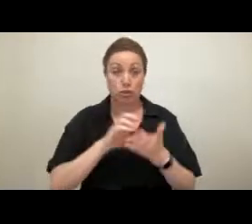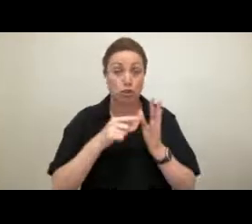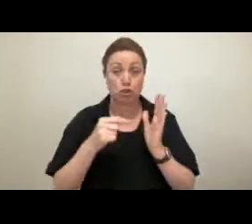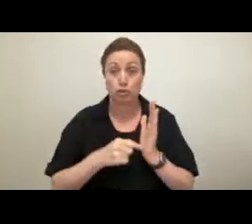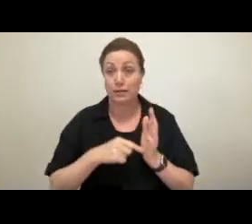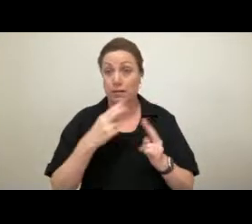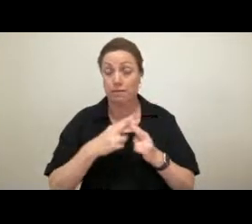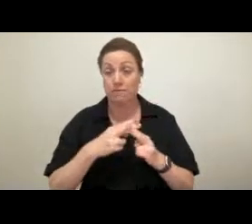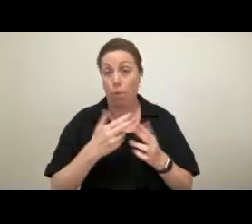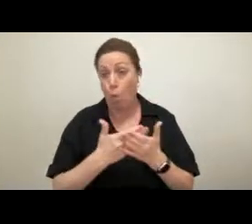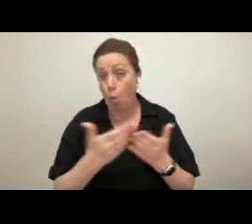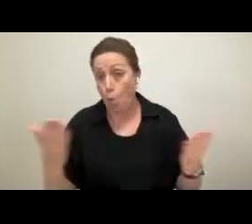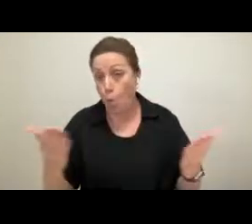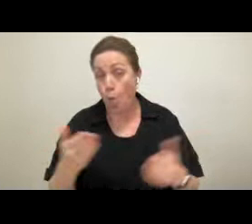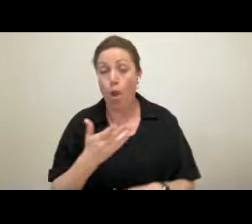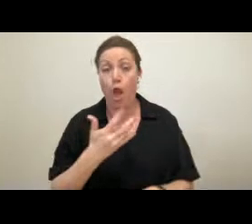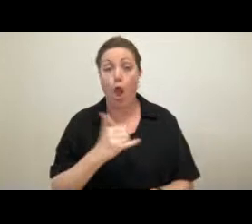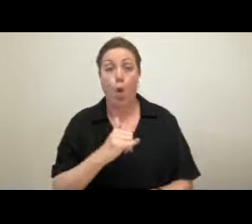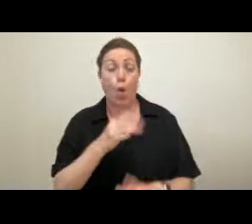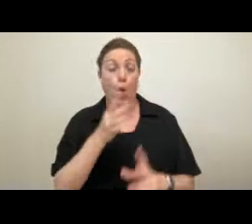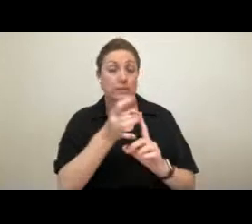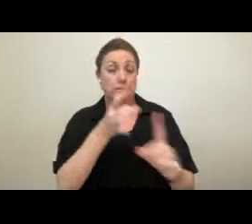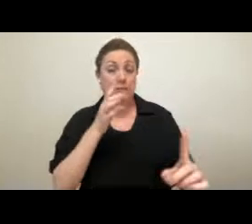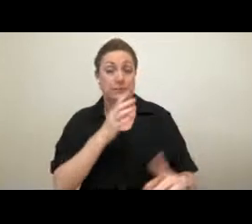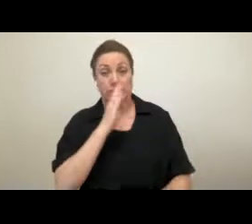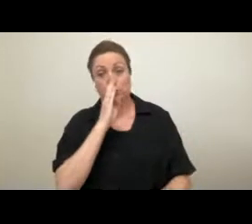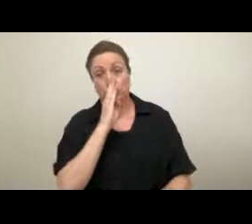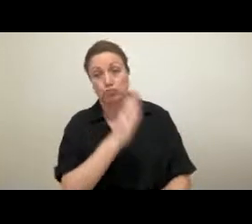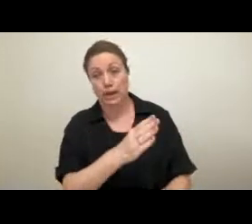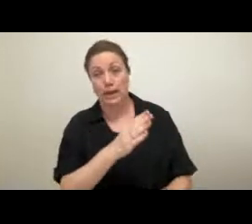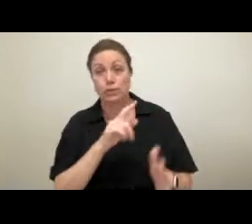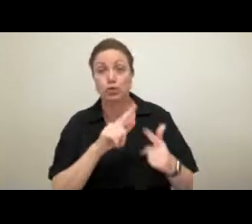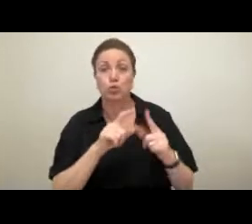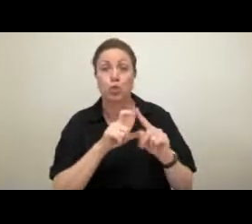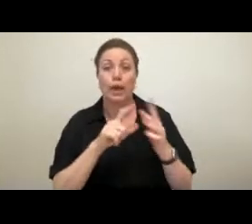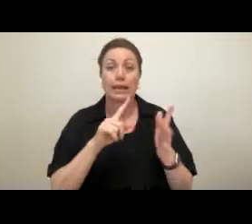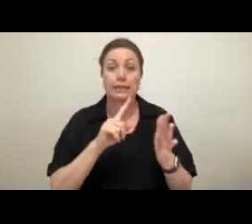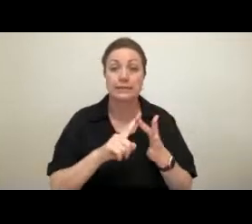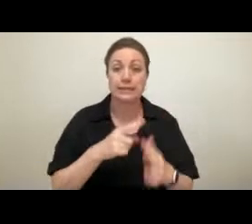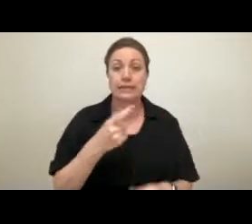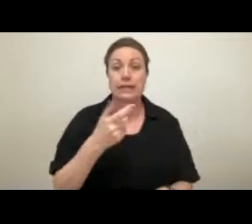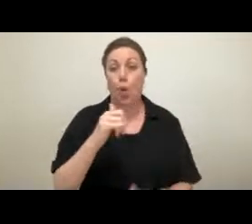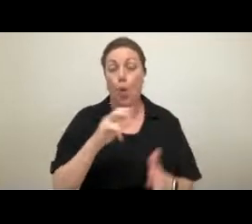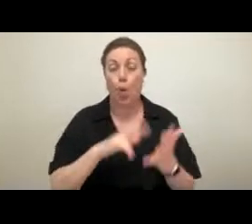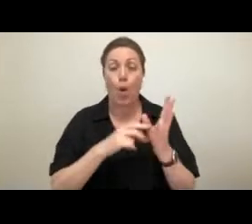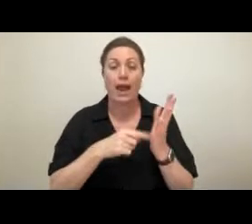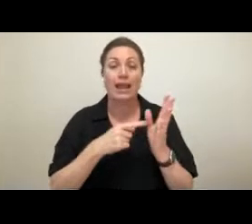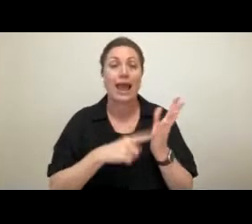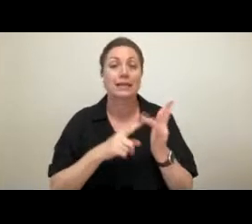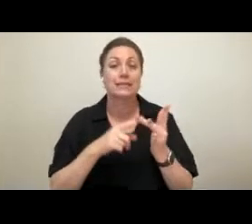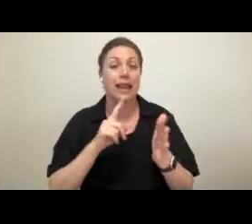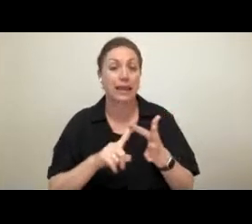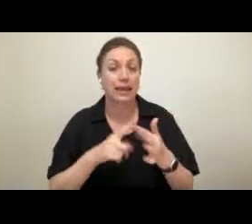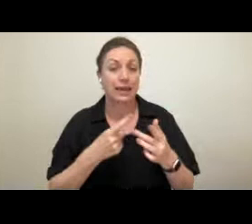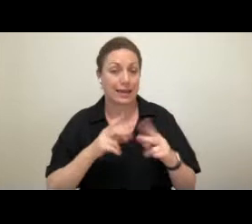comment to Eddie and Natalie should you have any problem with the live captioning.